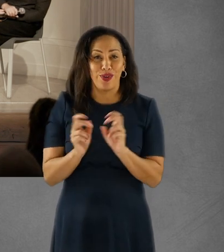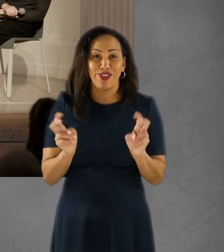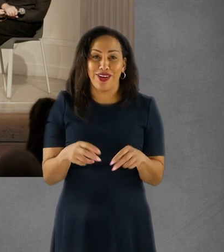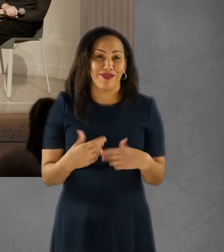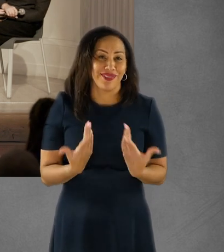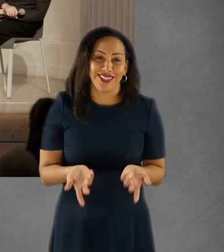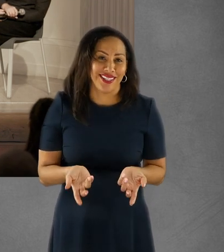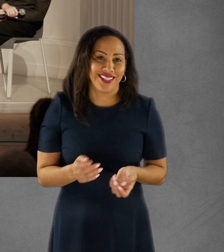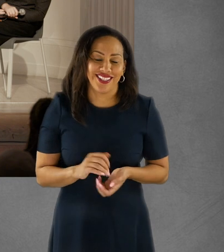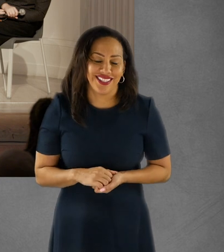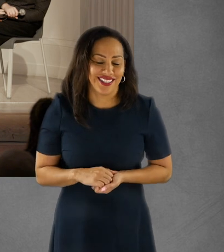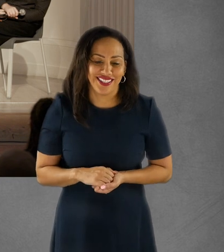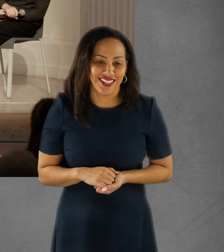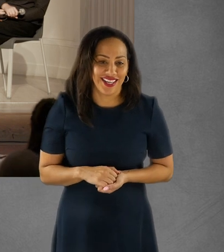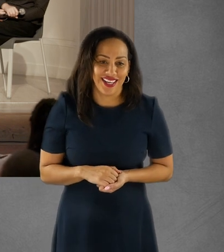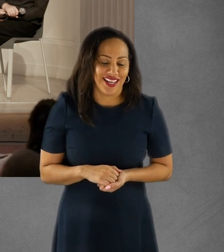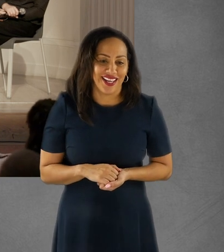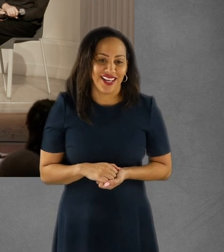the trap of being a human.